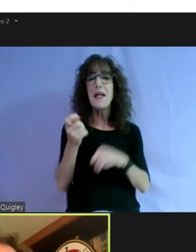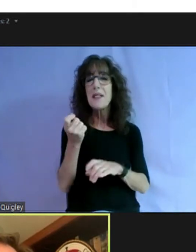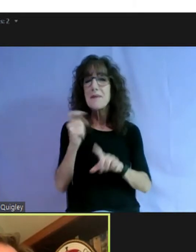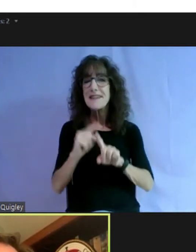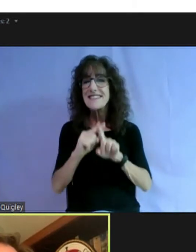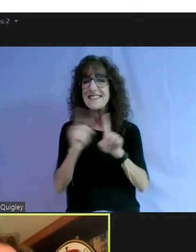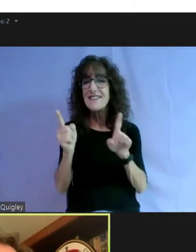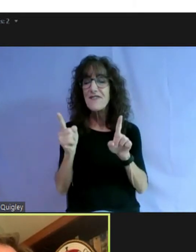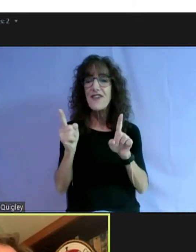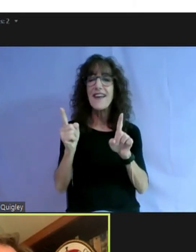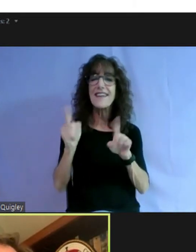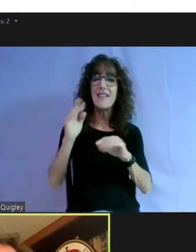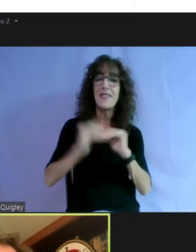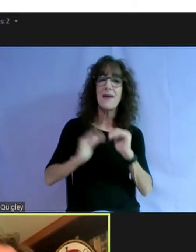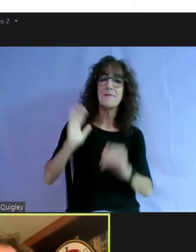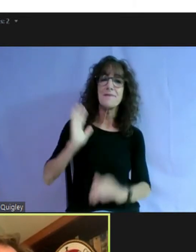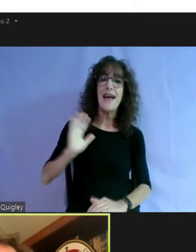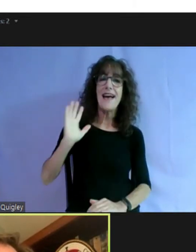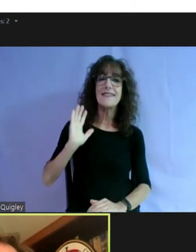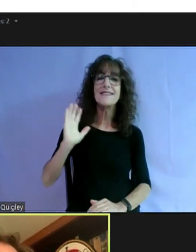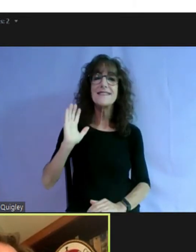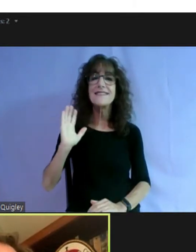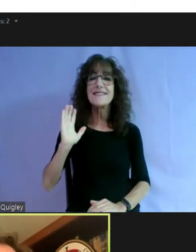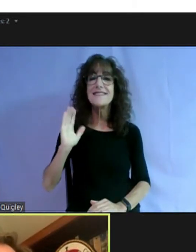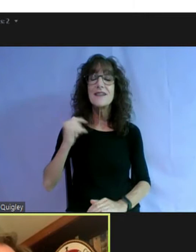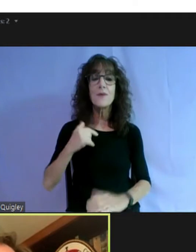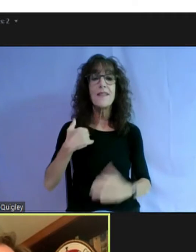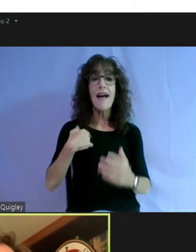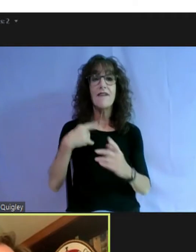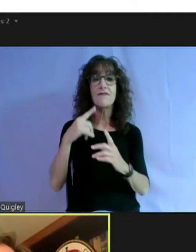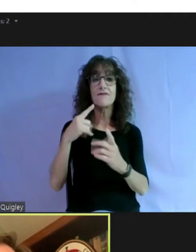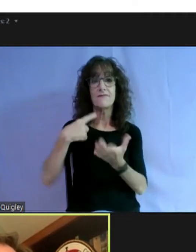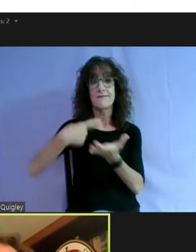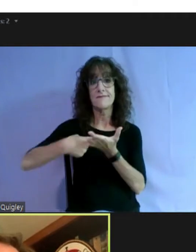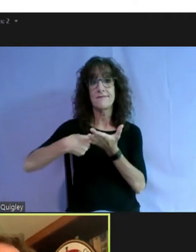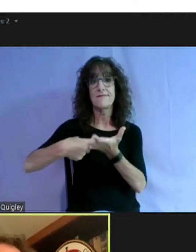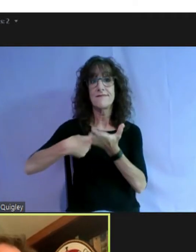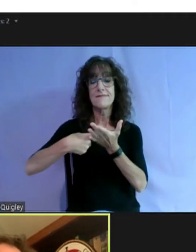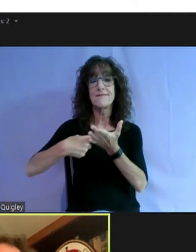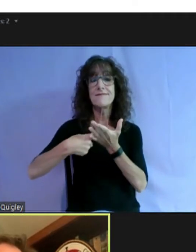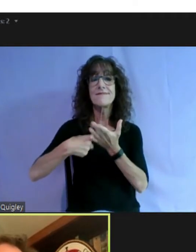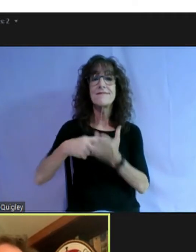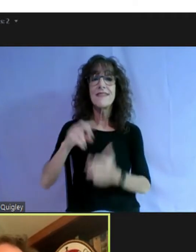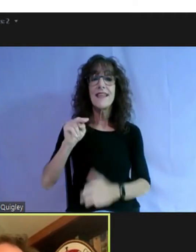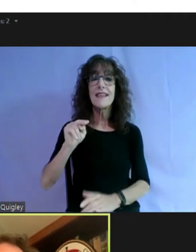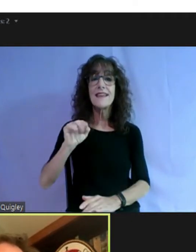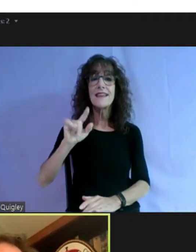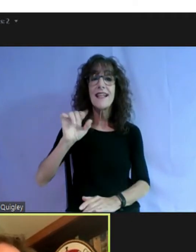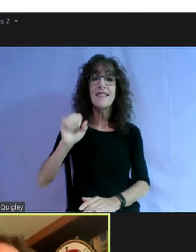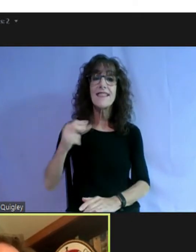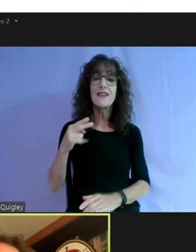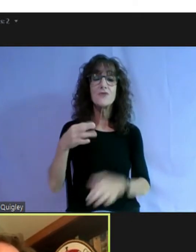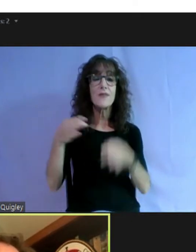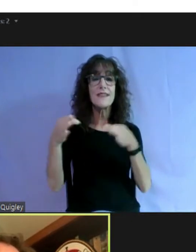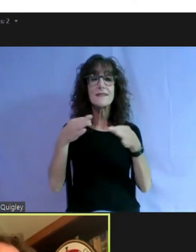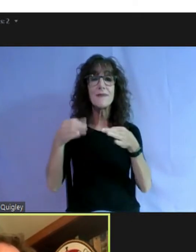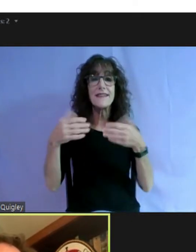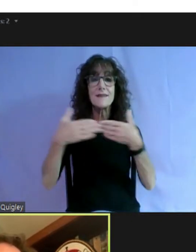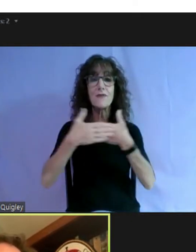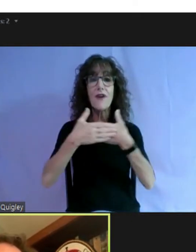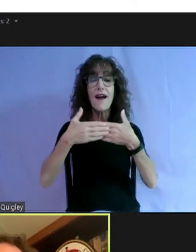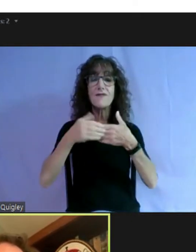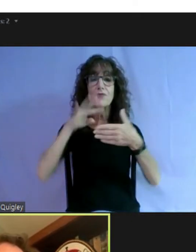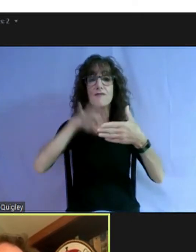than we've done it in the past. We're gonna have a conversation. Nilesh is gonna go through some slides with some graphs and charts